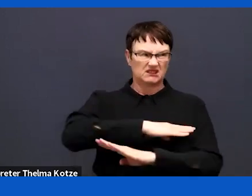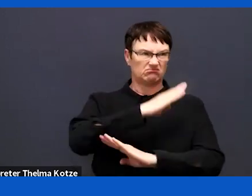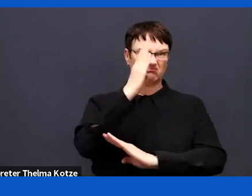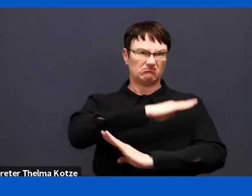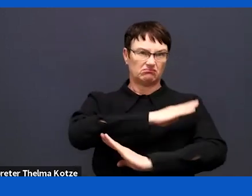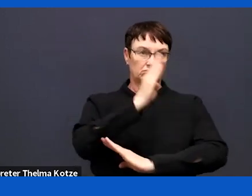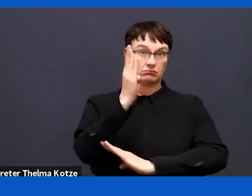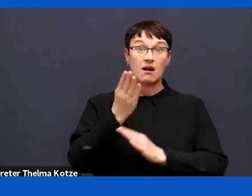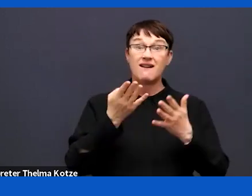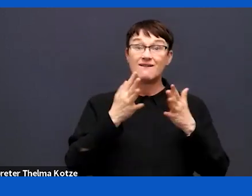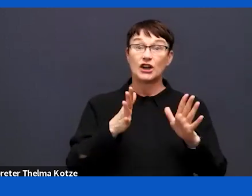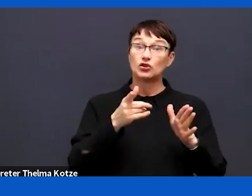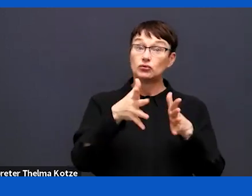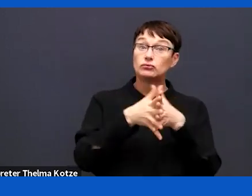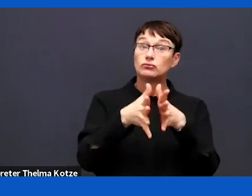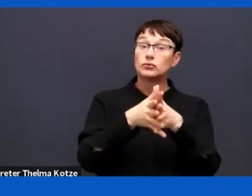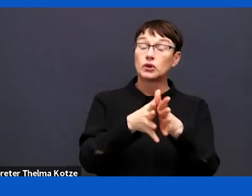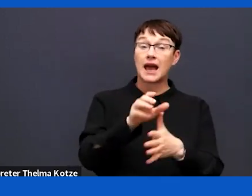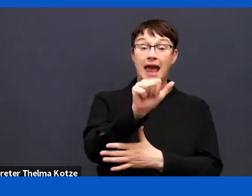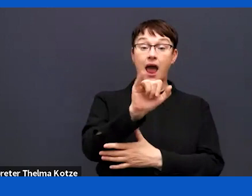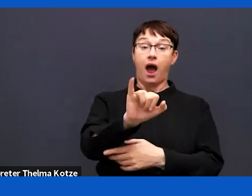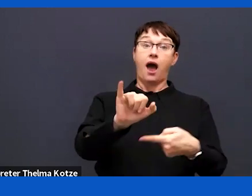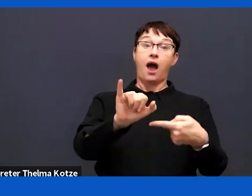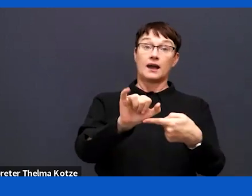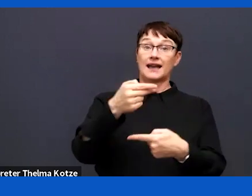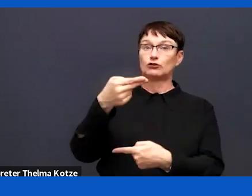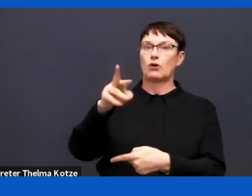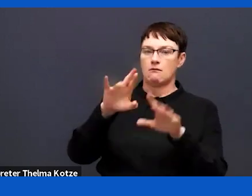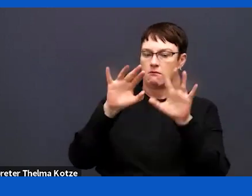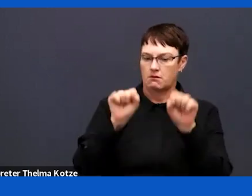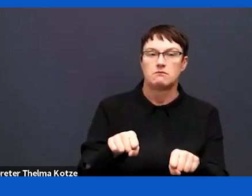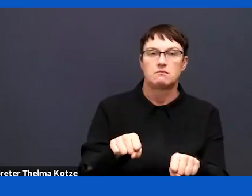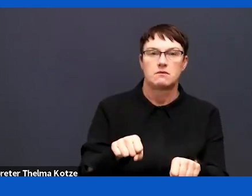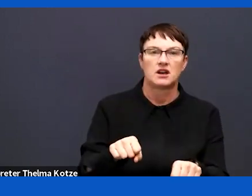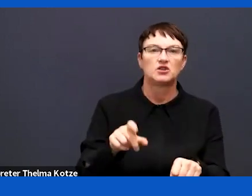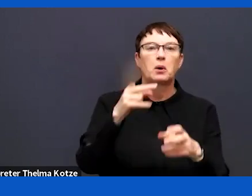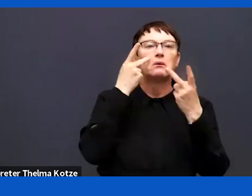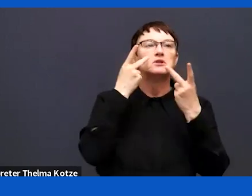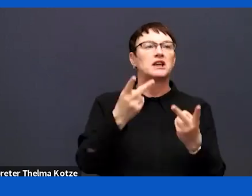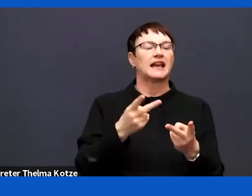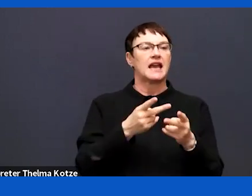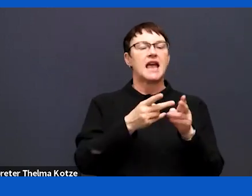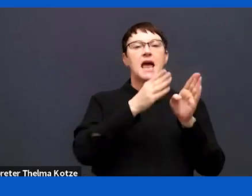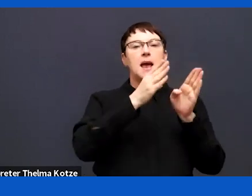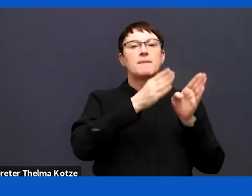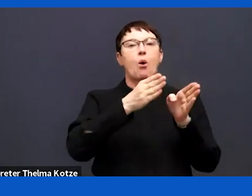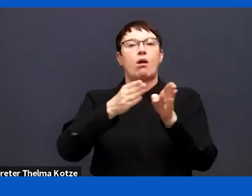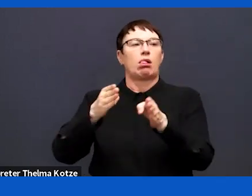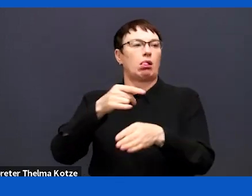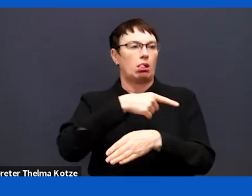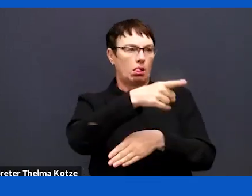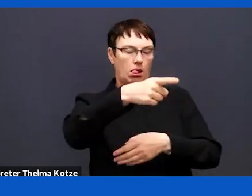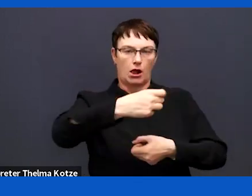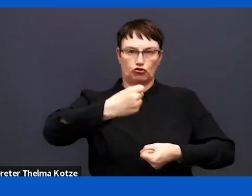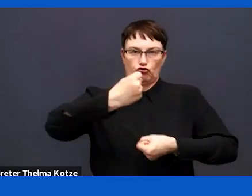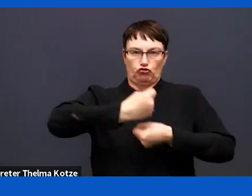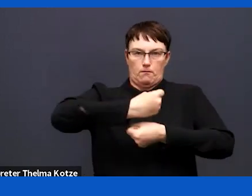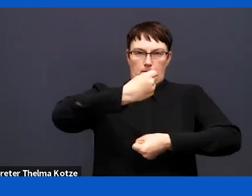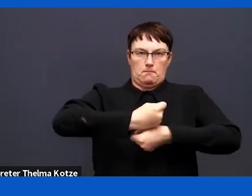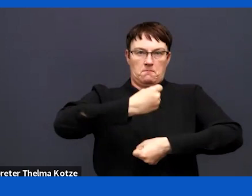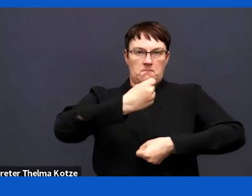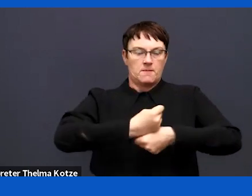HR, using AI to screen job applicants. That would be an example of a very